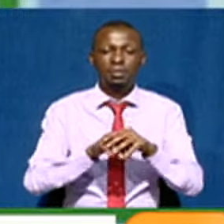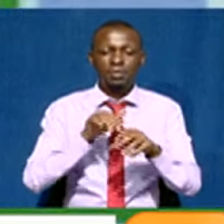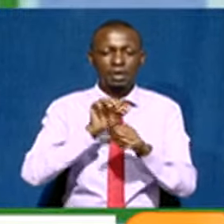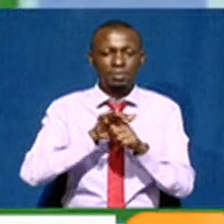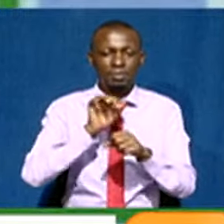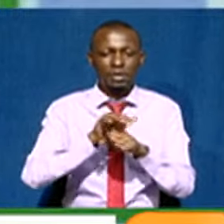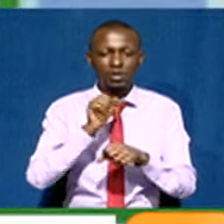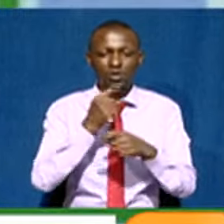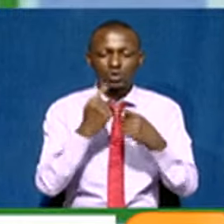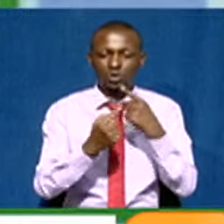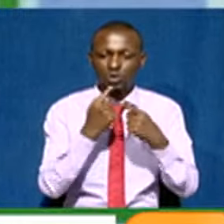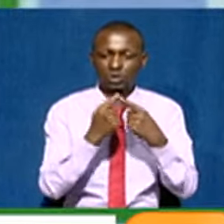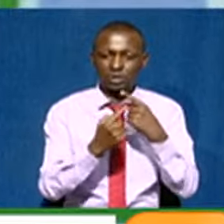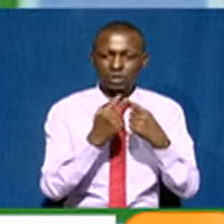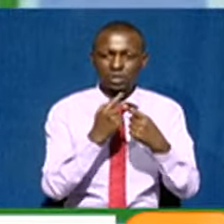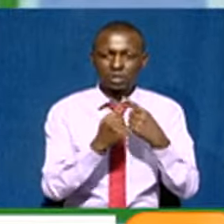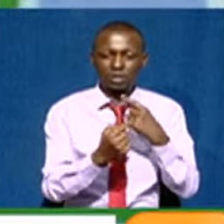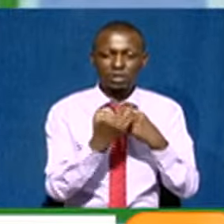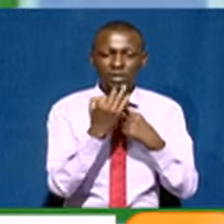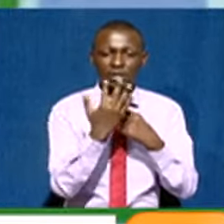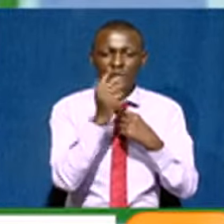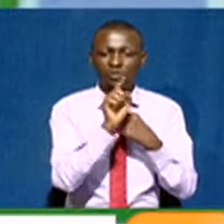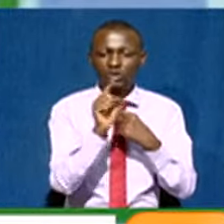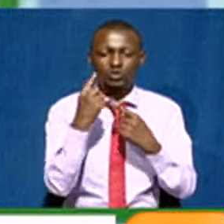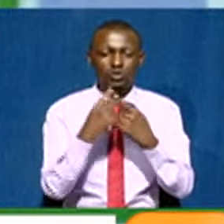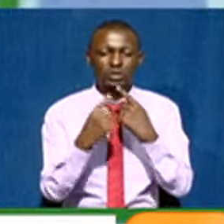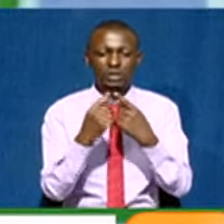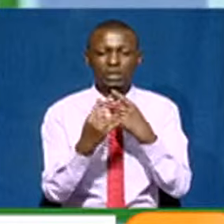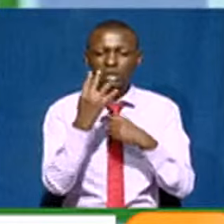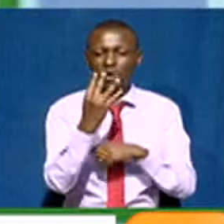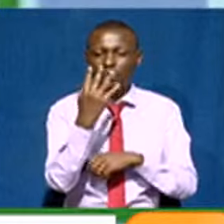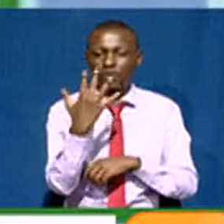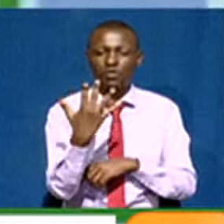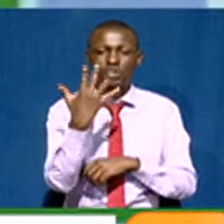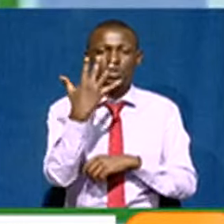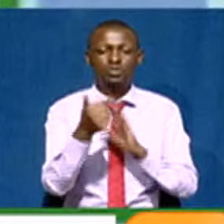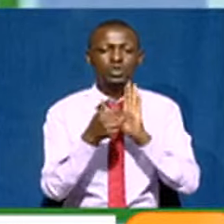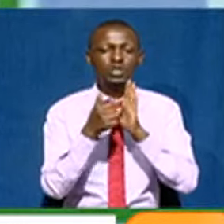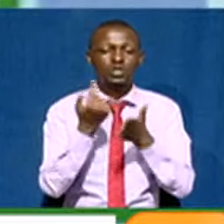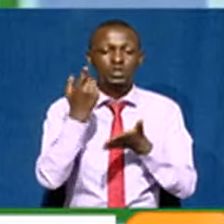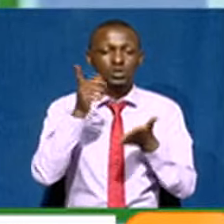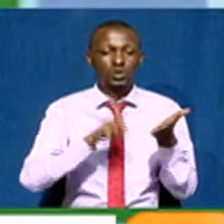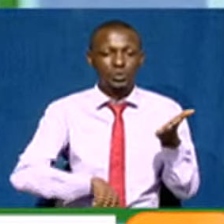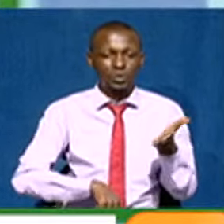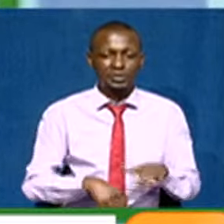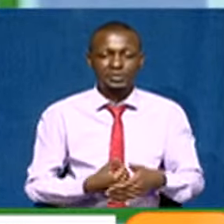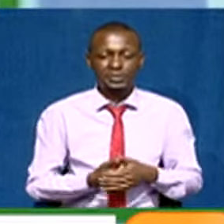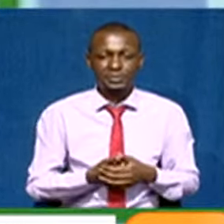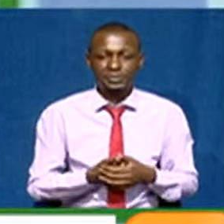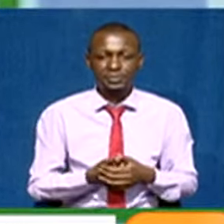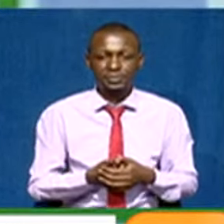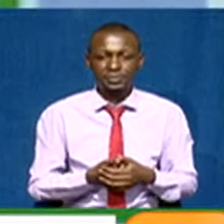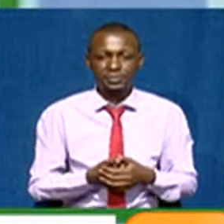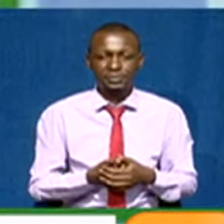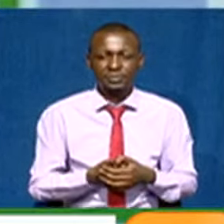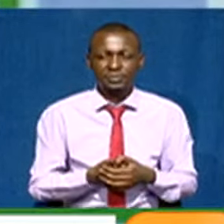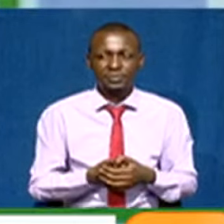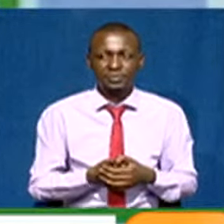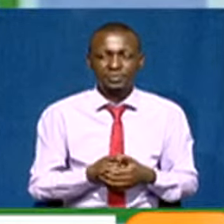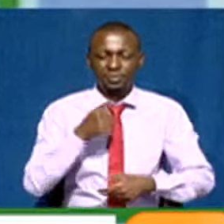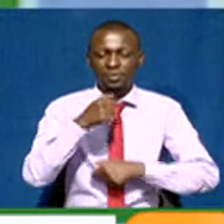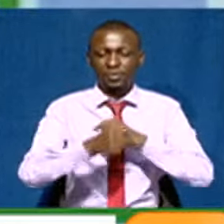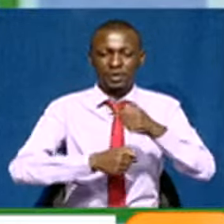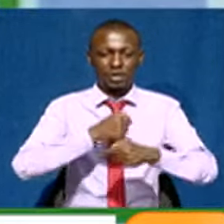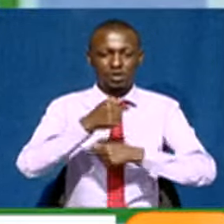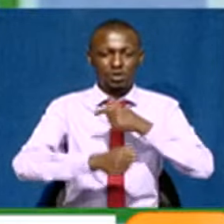between 35, 45. What does that show you, or rather, what does that indicate? That if you move in that